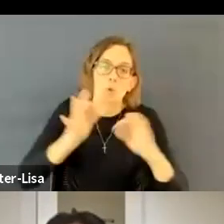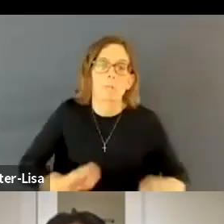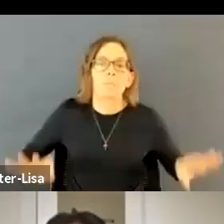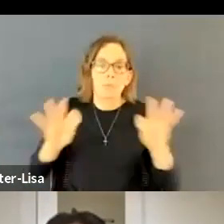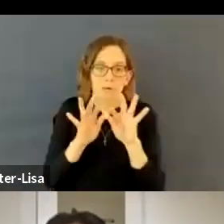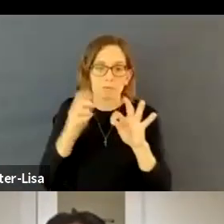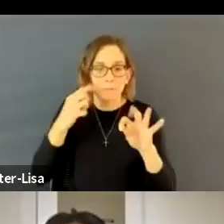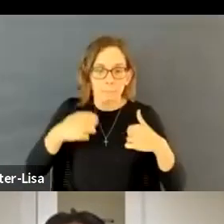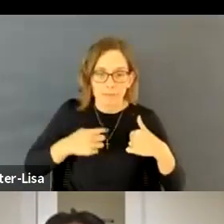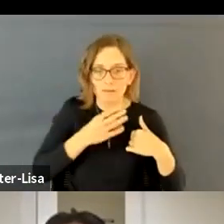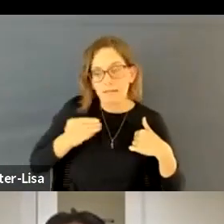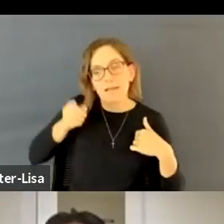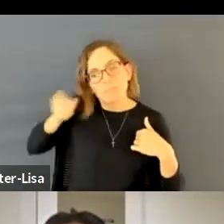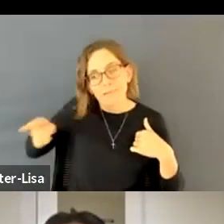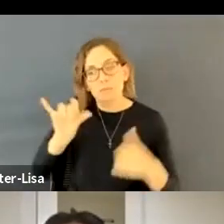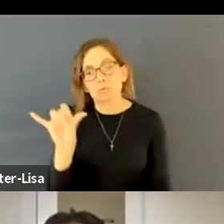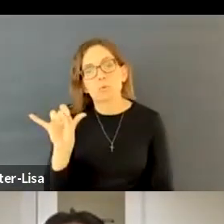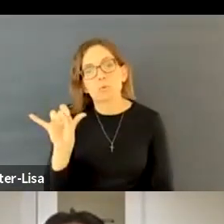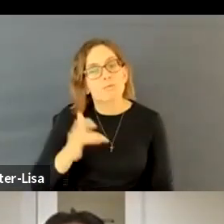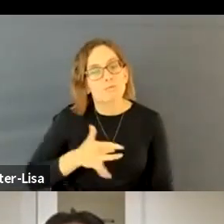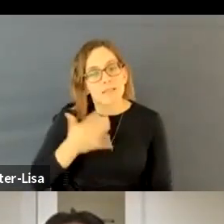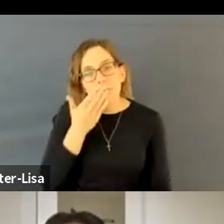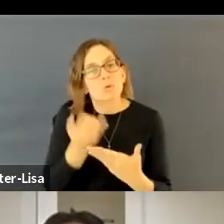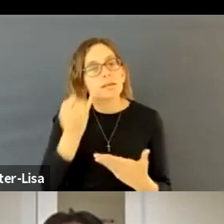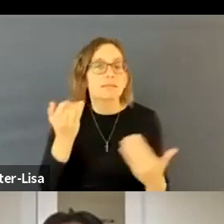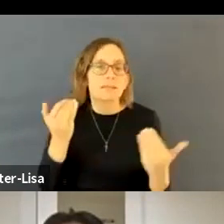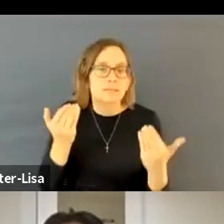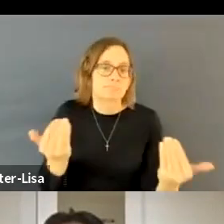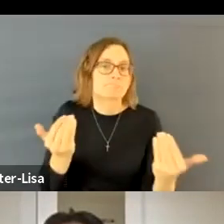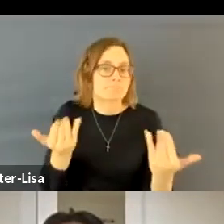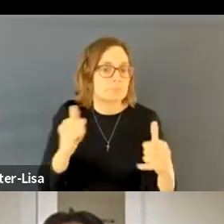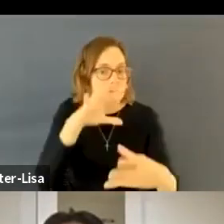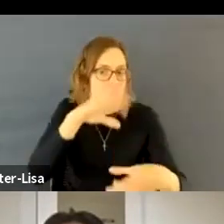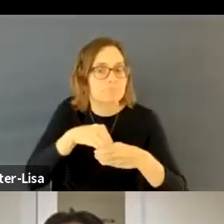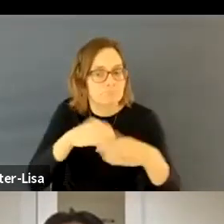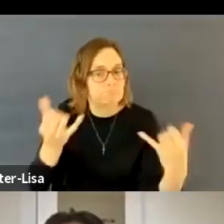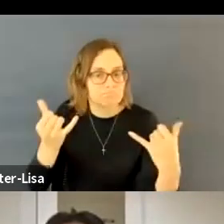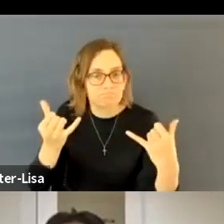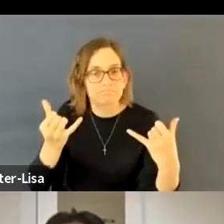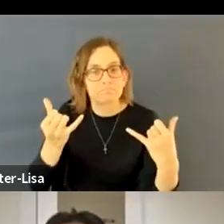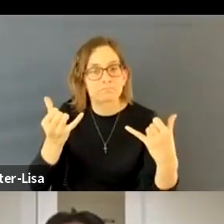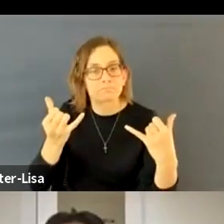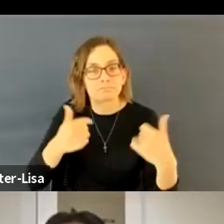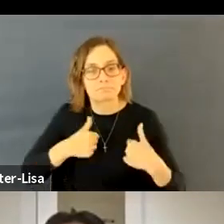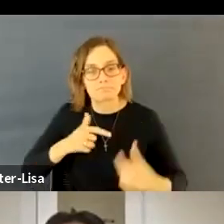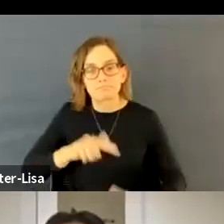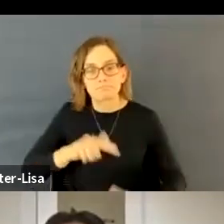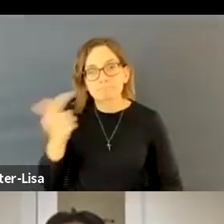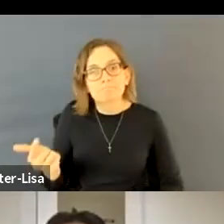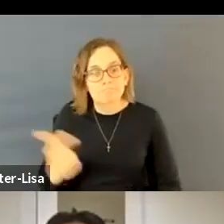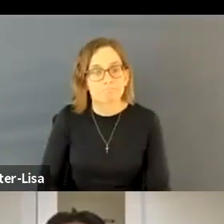was so important to my family member. I felt like it was a good idea and something I should do to be here today. I will pass to